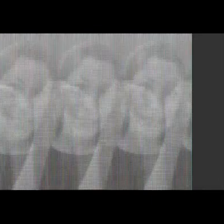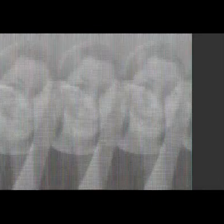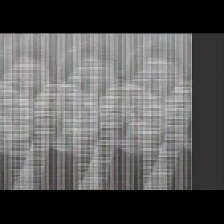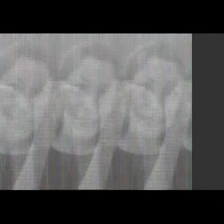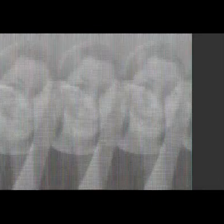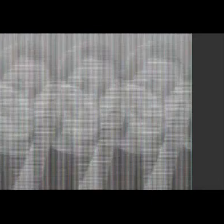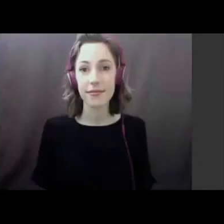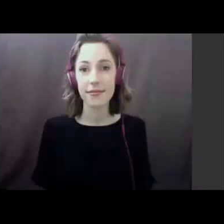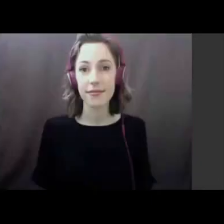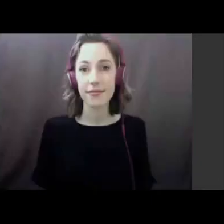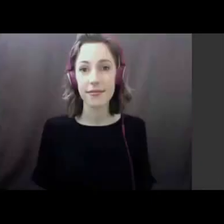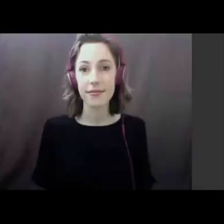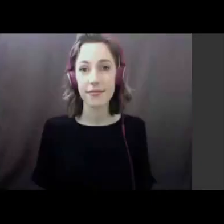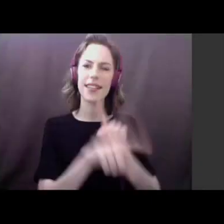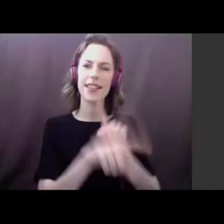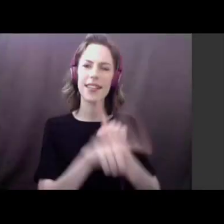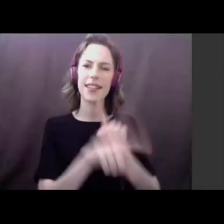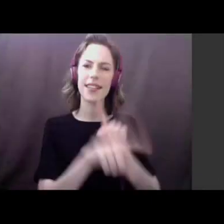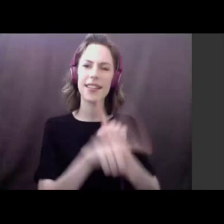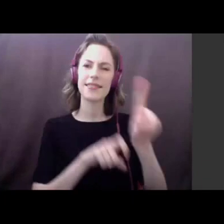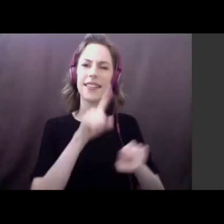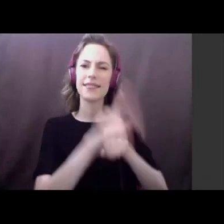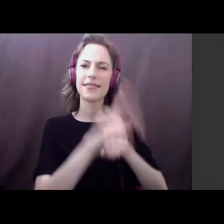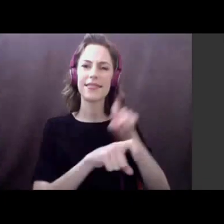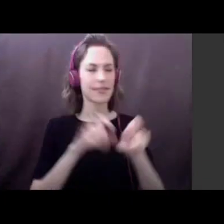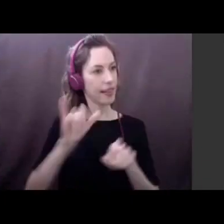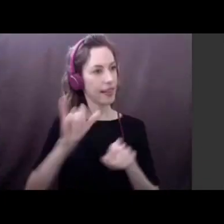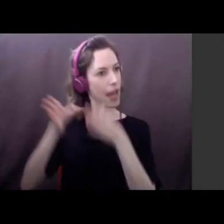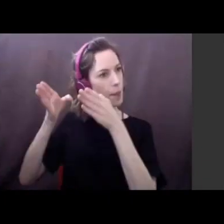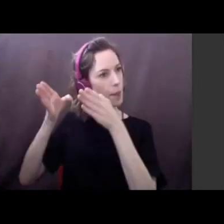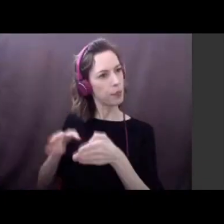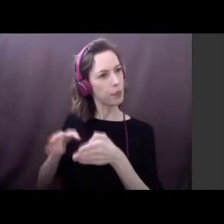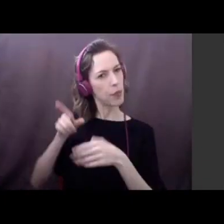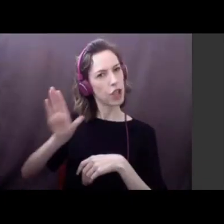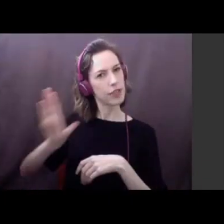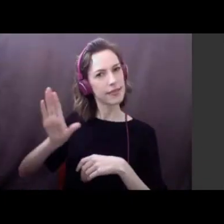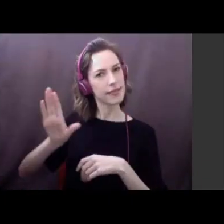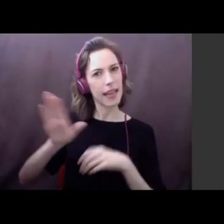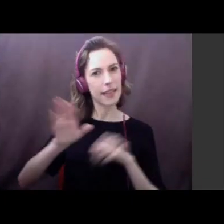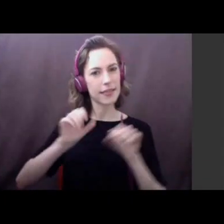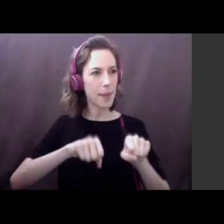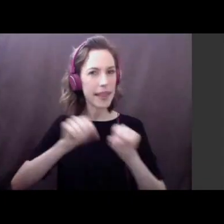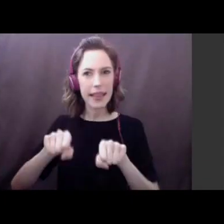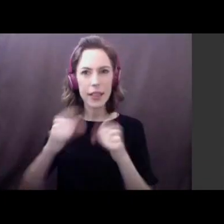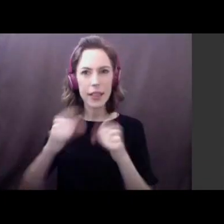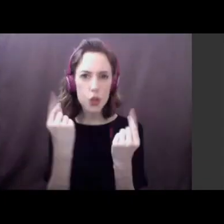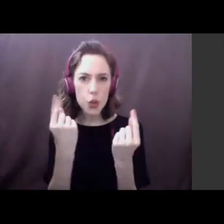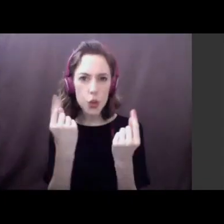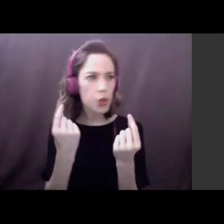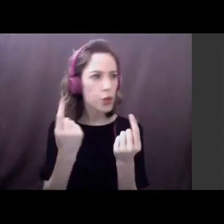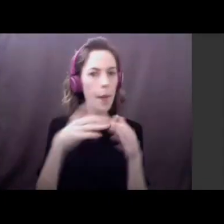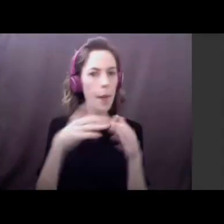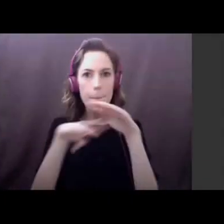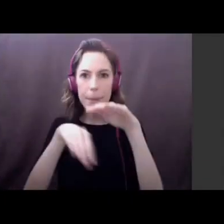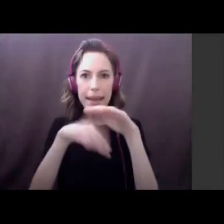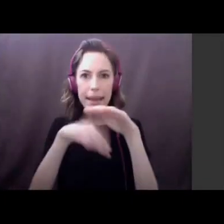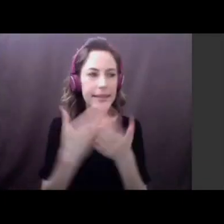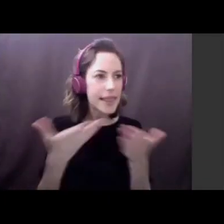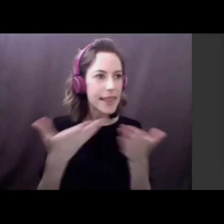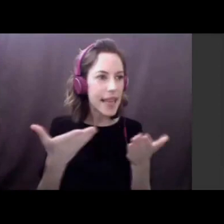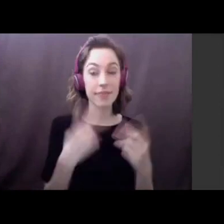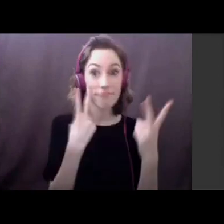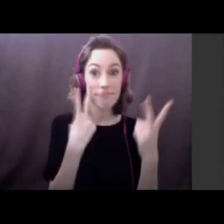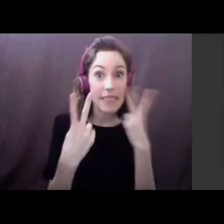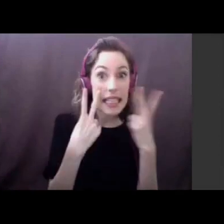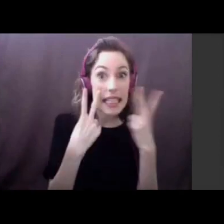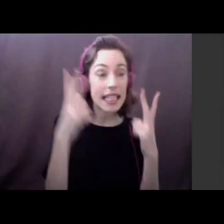seeing, hearing, communicating, that puts you at risk of facing barriers to participation, right? So